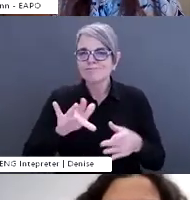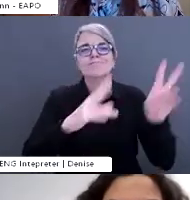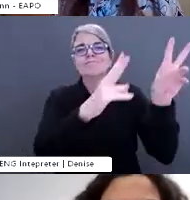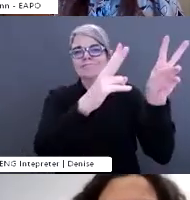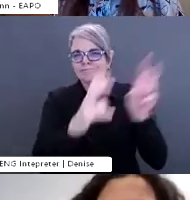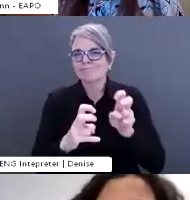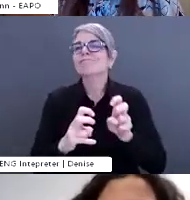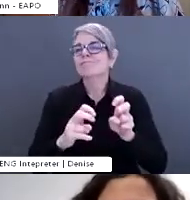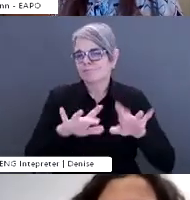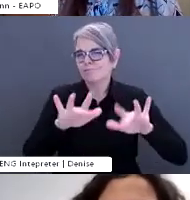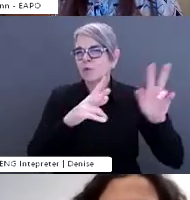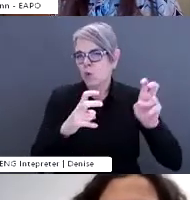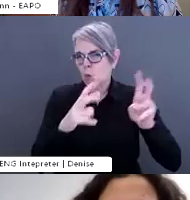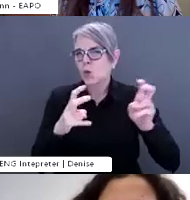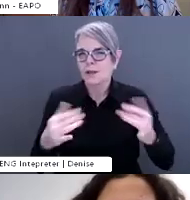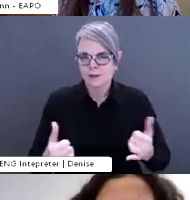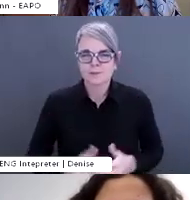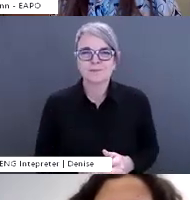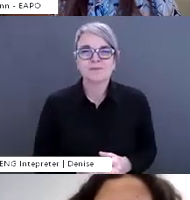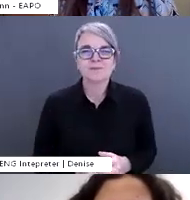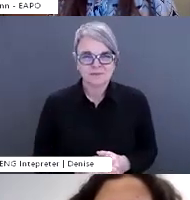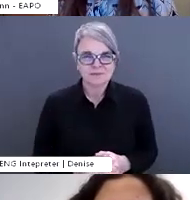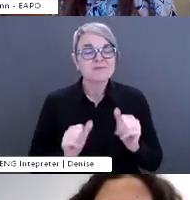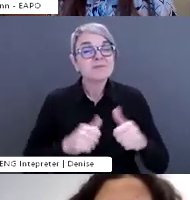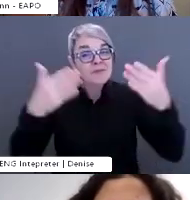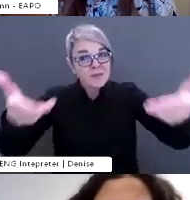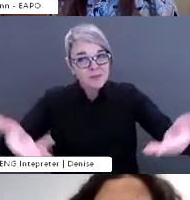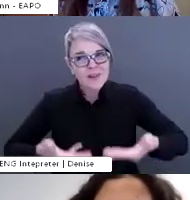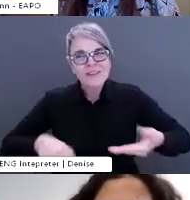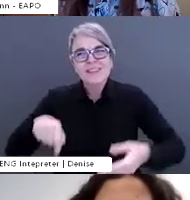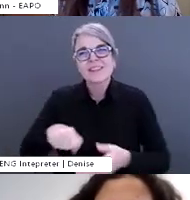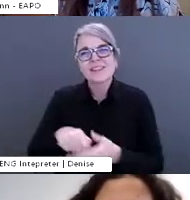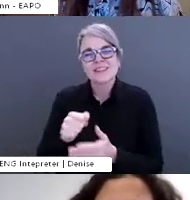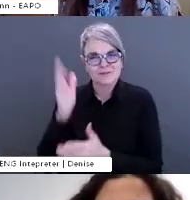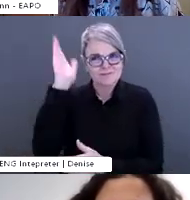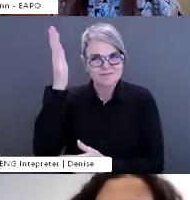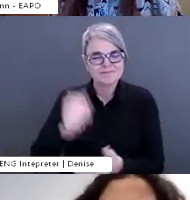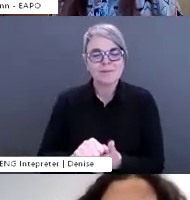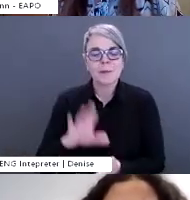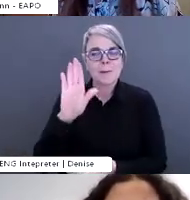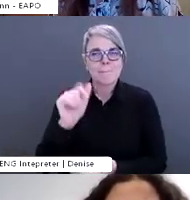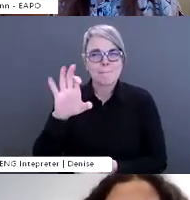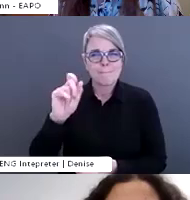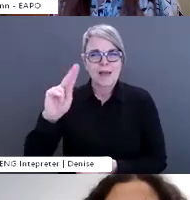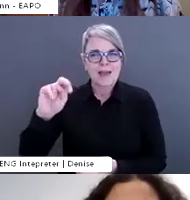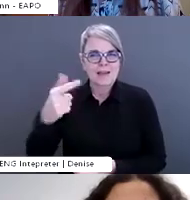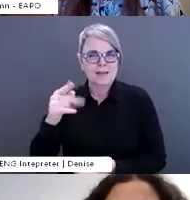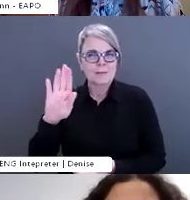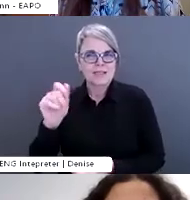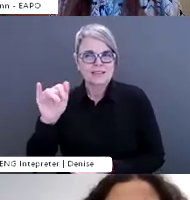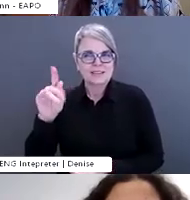So welcome everyone to our webinar today on Banking Basics, Advancing Your Financial Literacy for Older